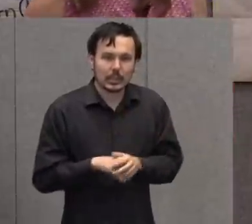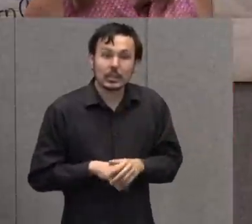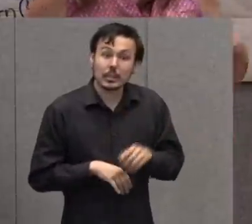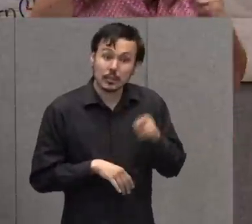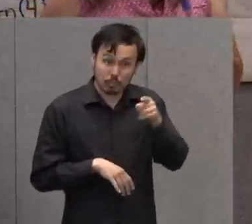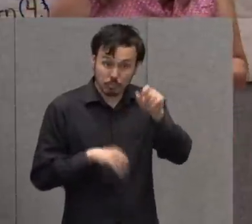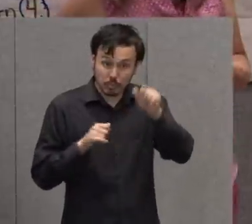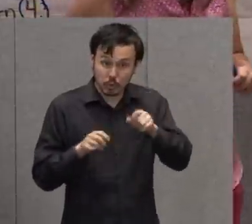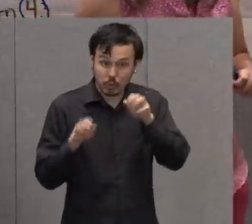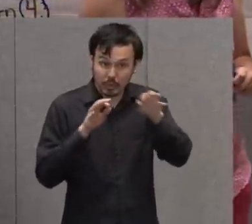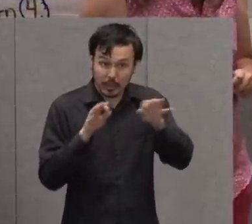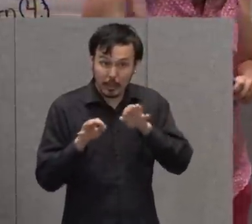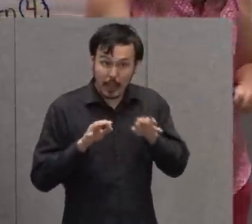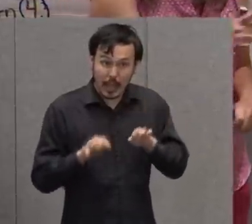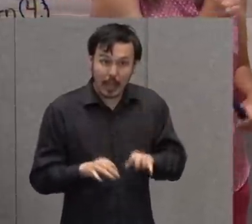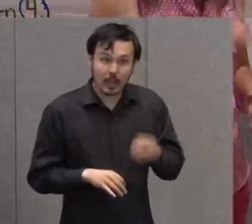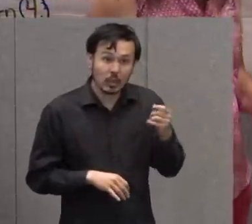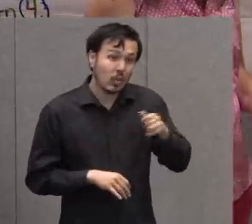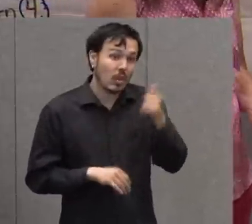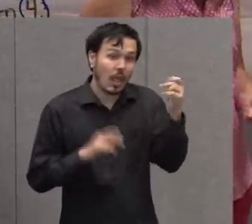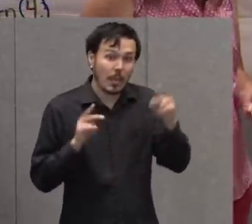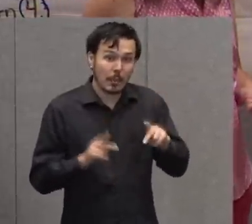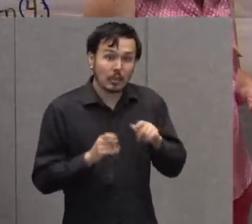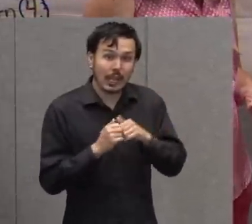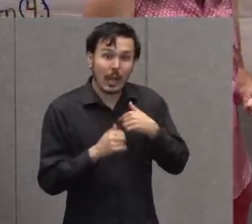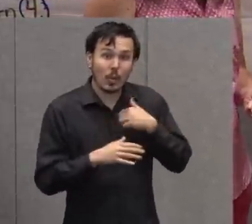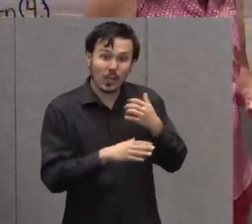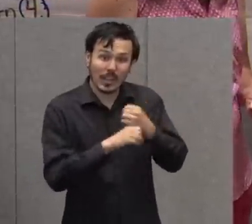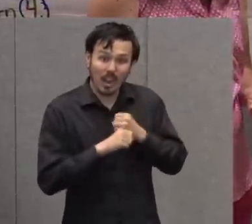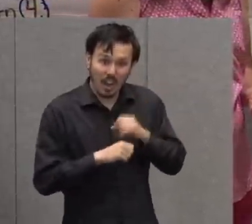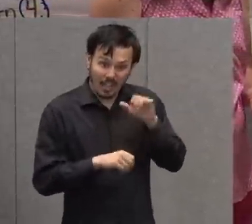you explain to someone how we got that answer?